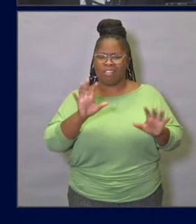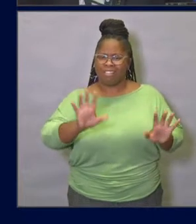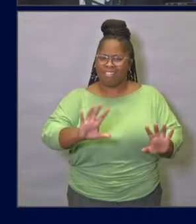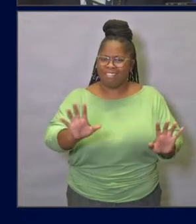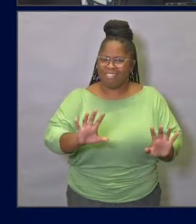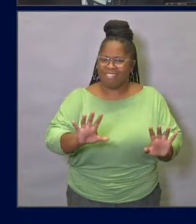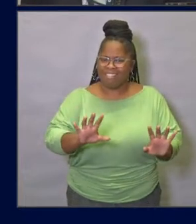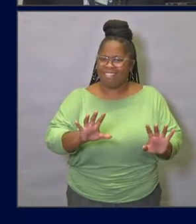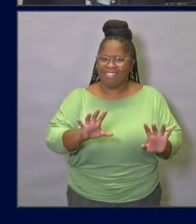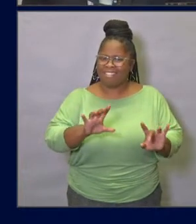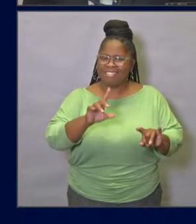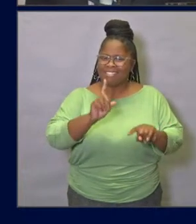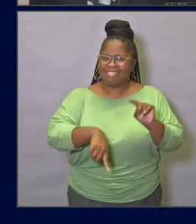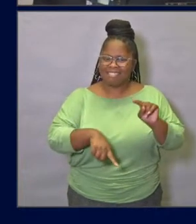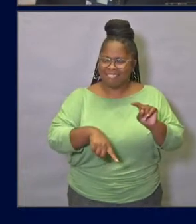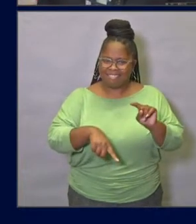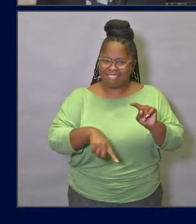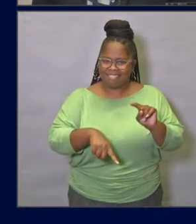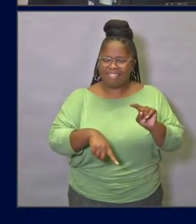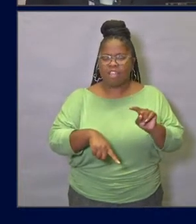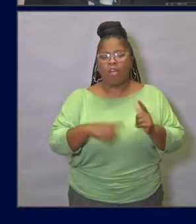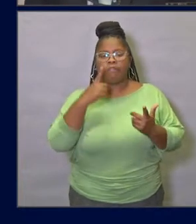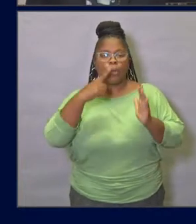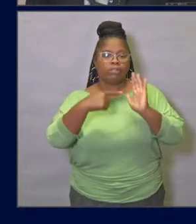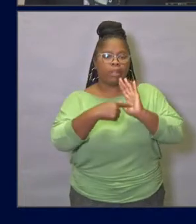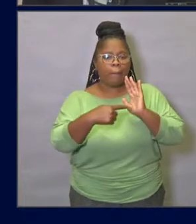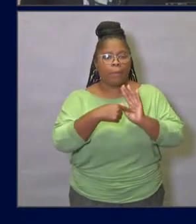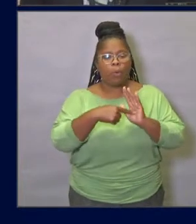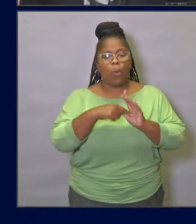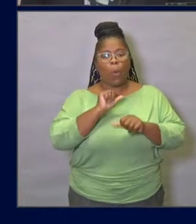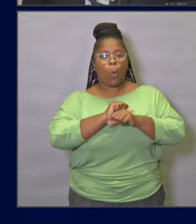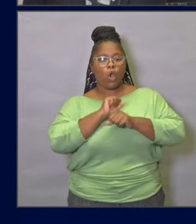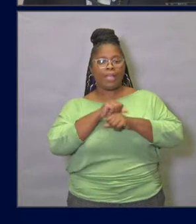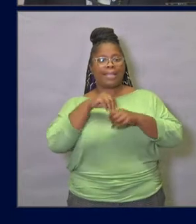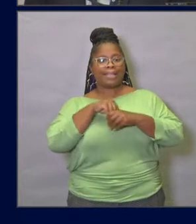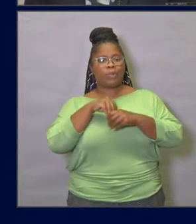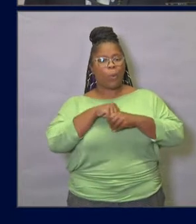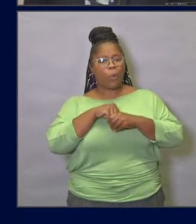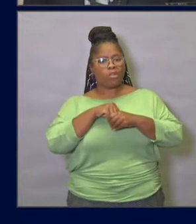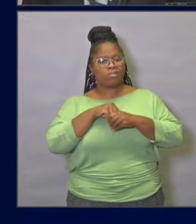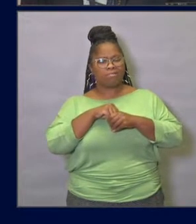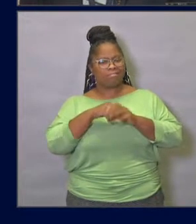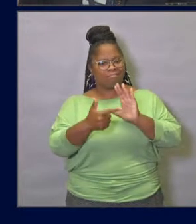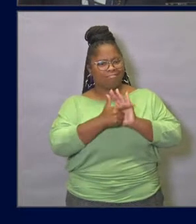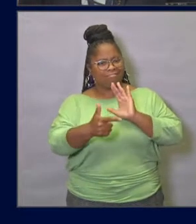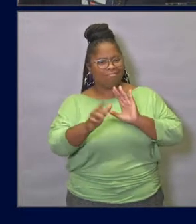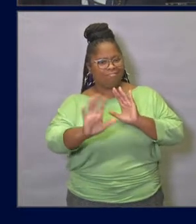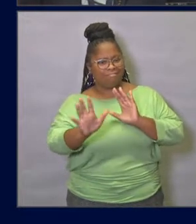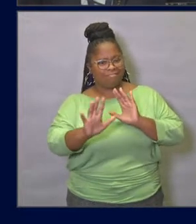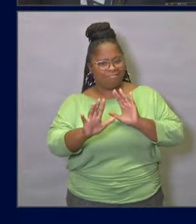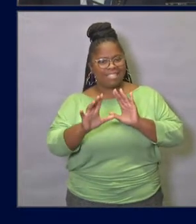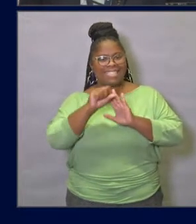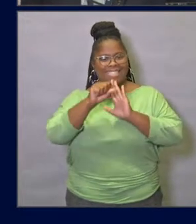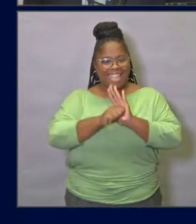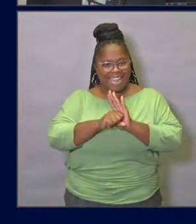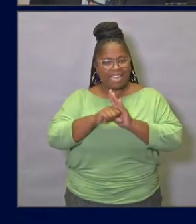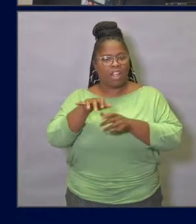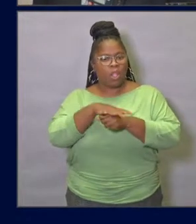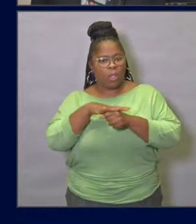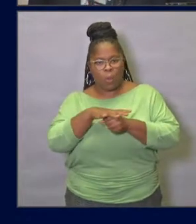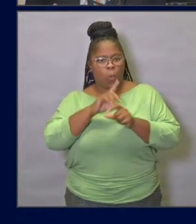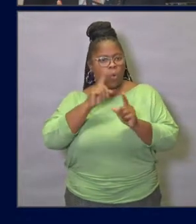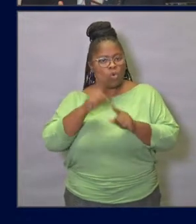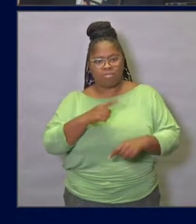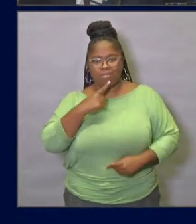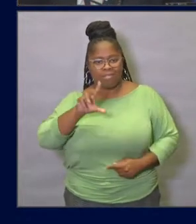the state and the county health officer order. Next slide, please. And a couple of weeks ago, with